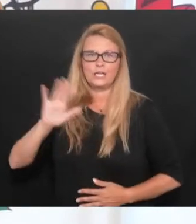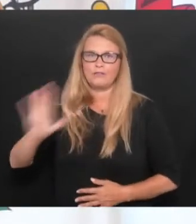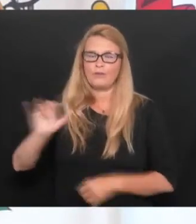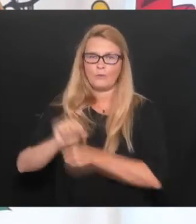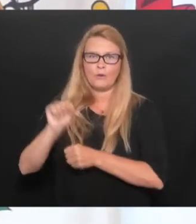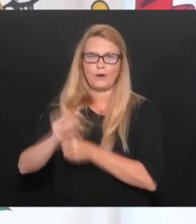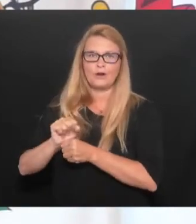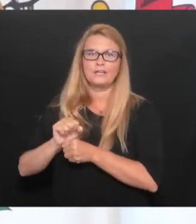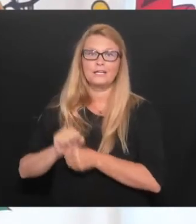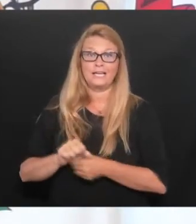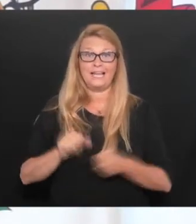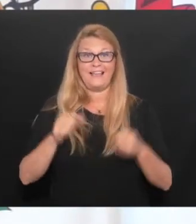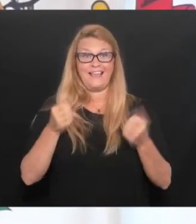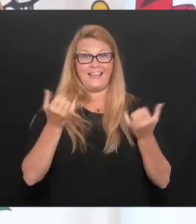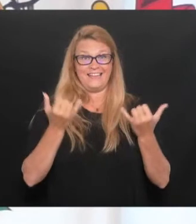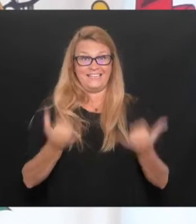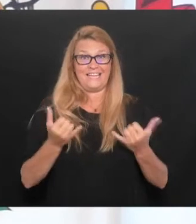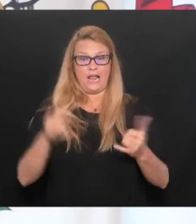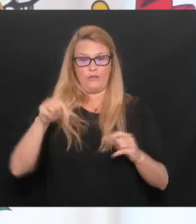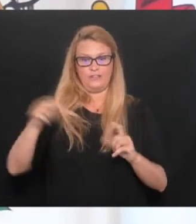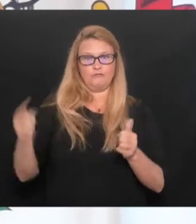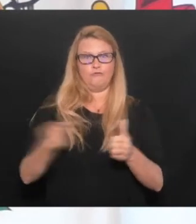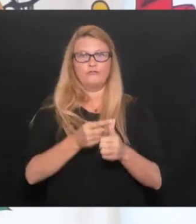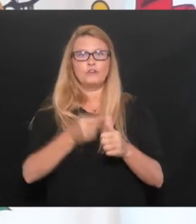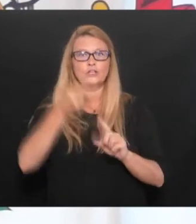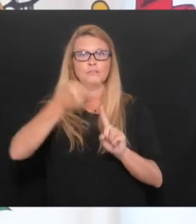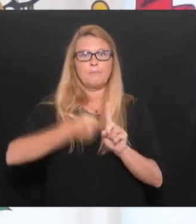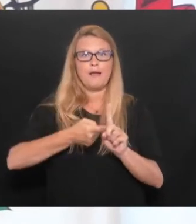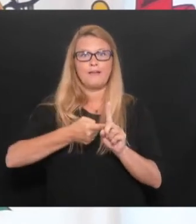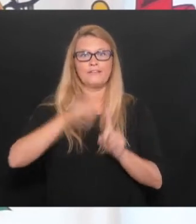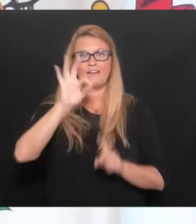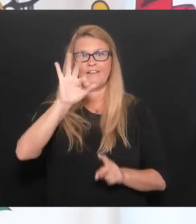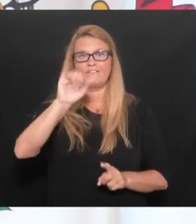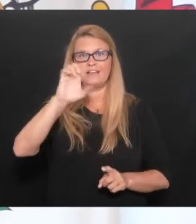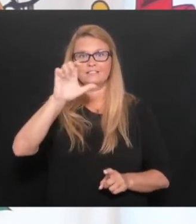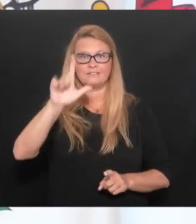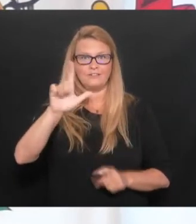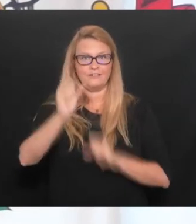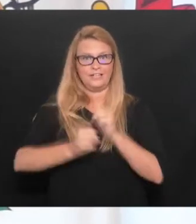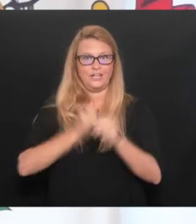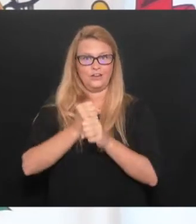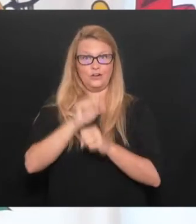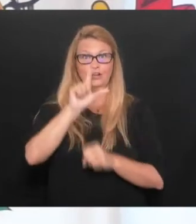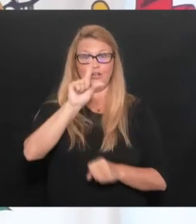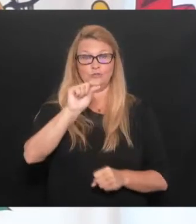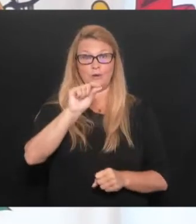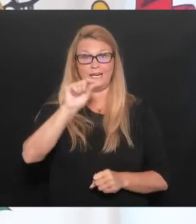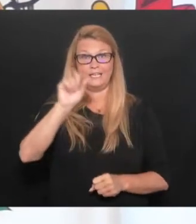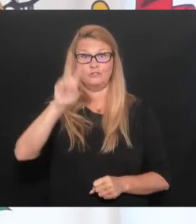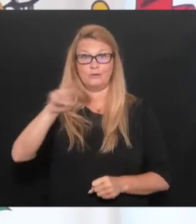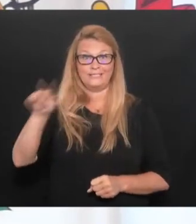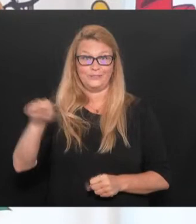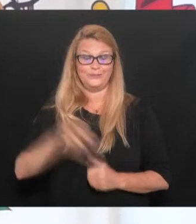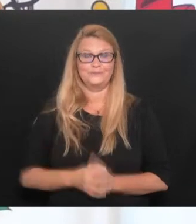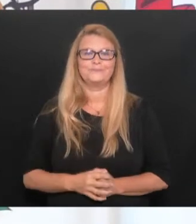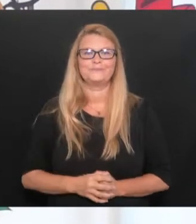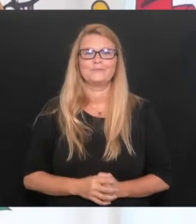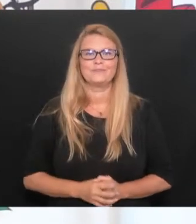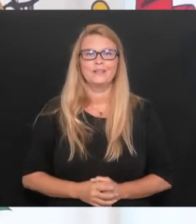doing. And this was our first month in fiscal year 2022. So this is the first month we started